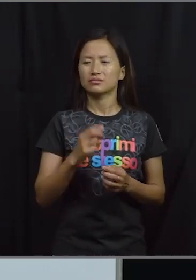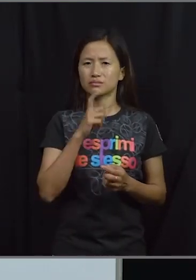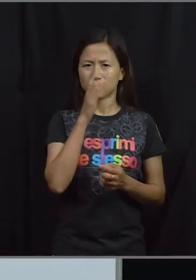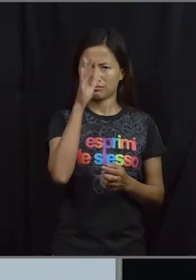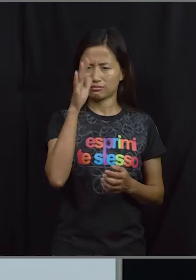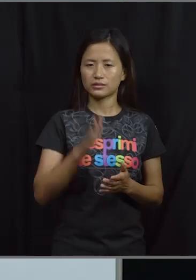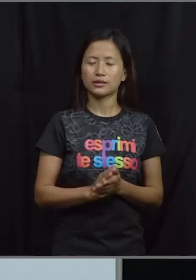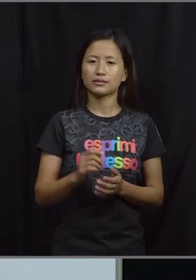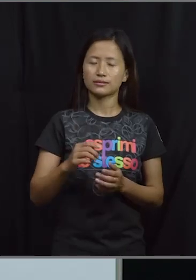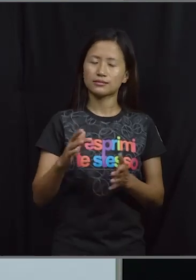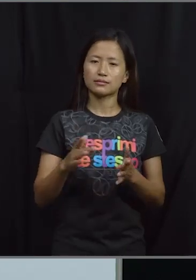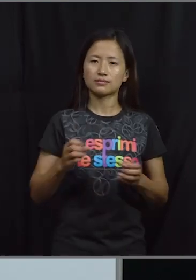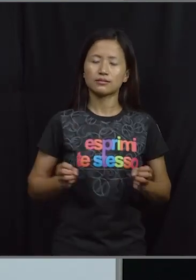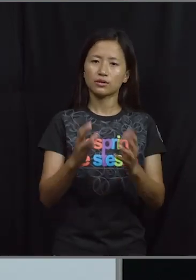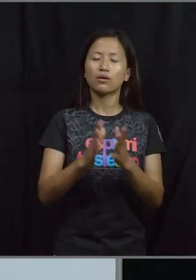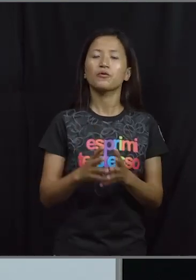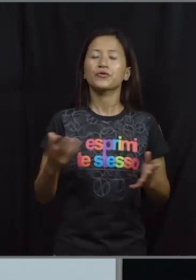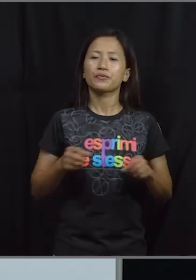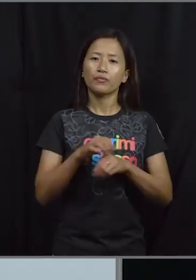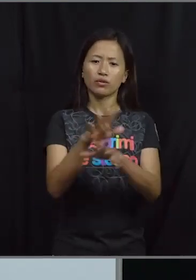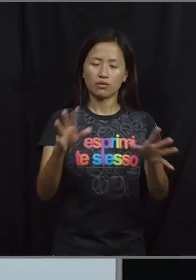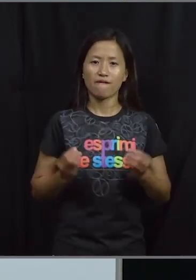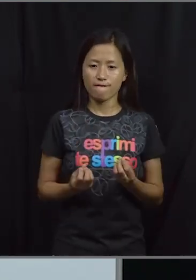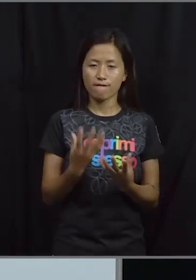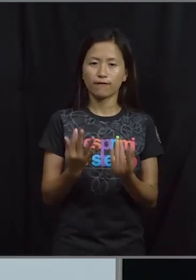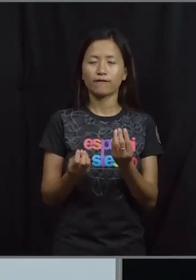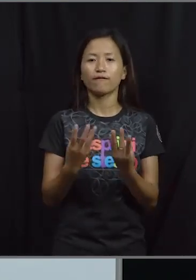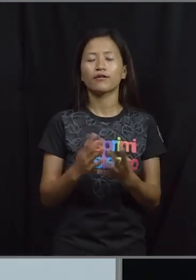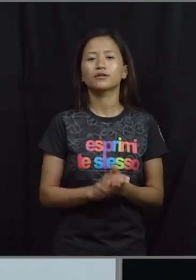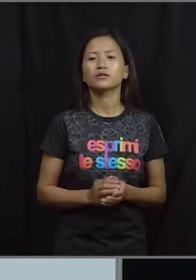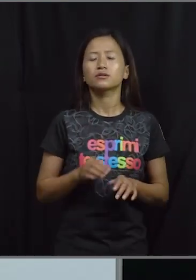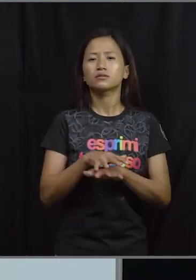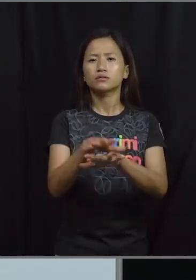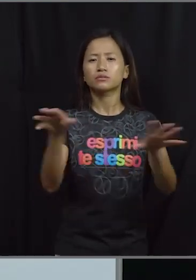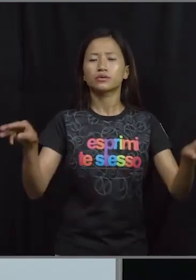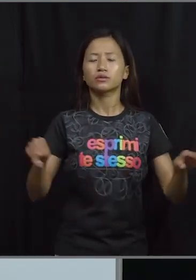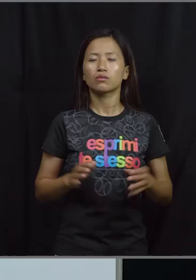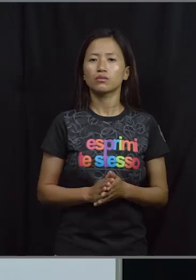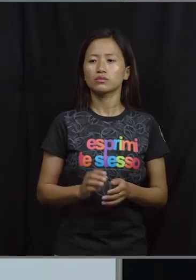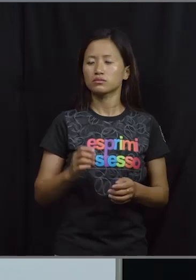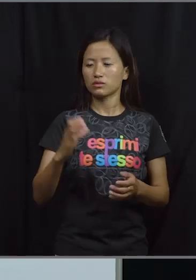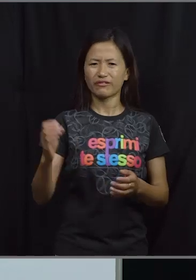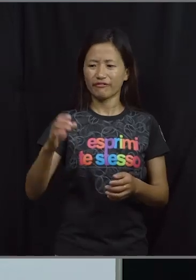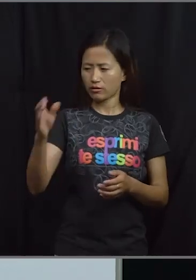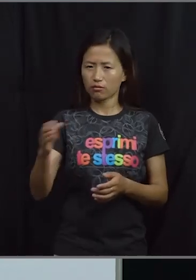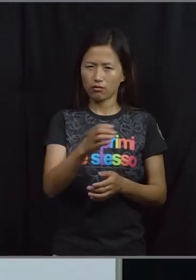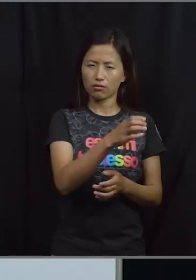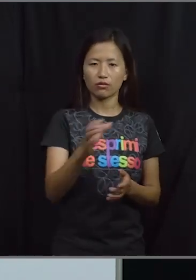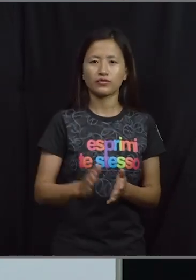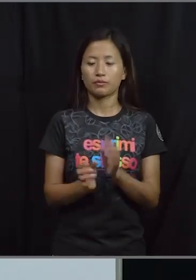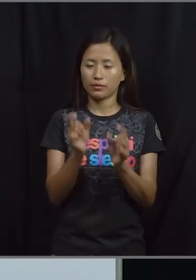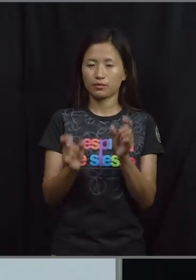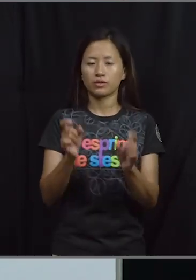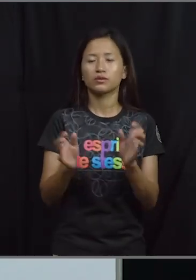it spread like wildfire, and then it spread to all the nooks and corners in Kohima, and therefore